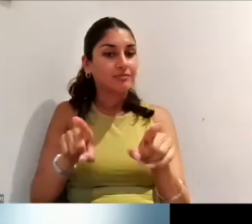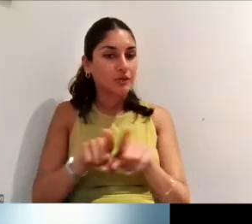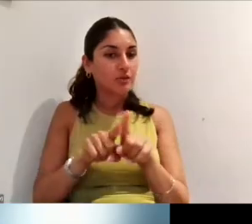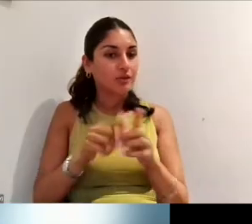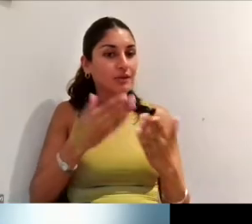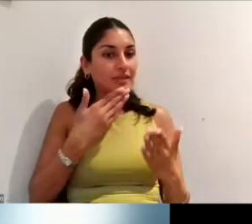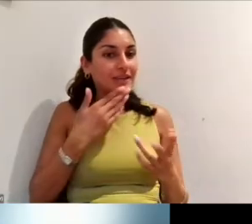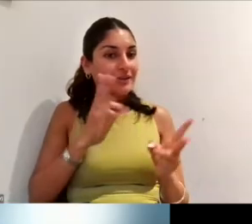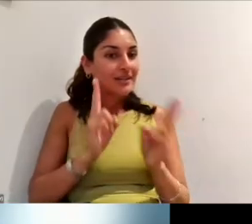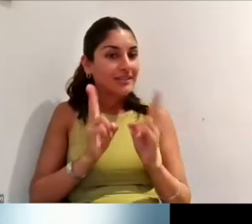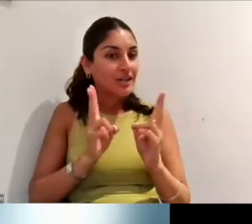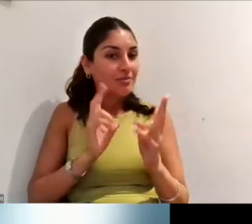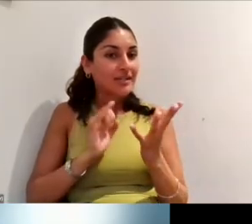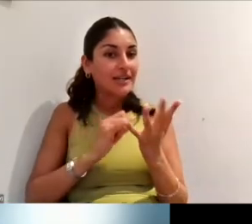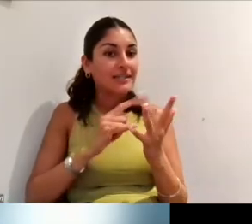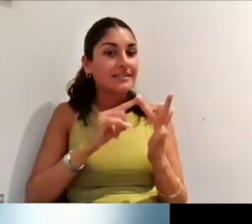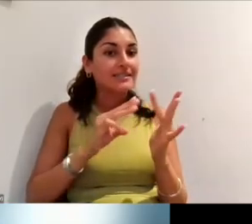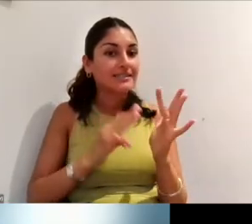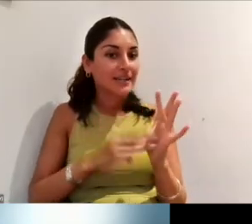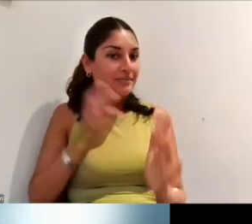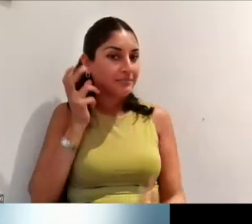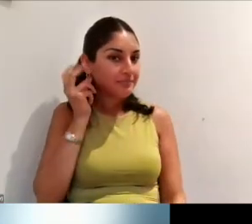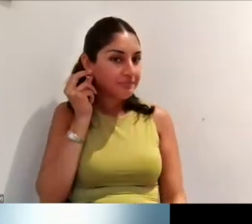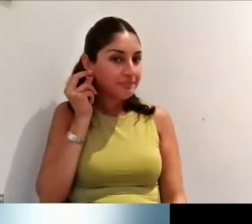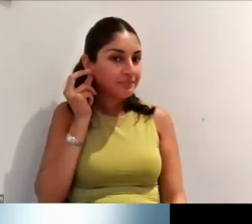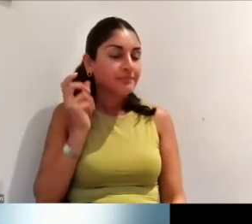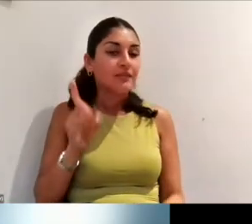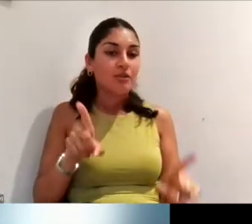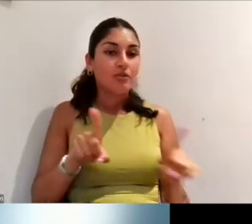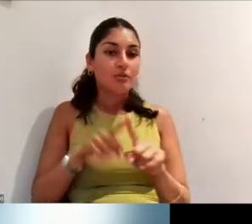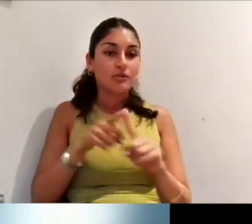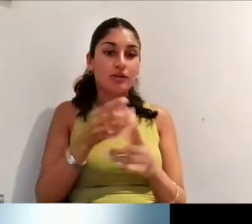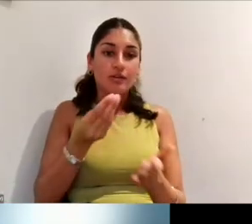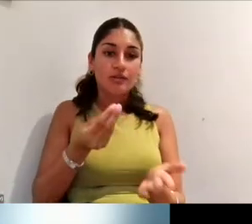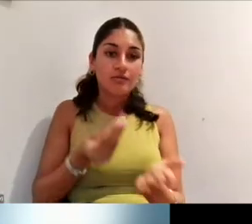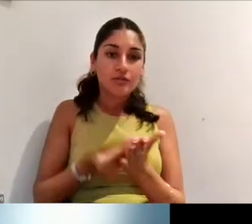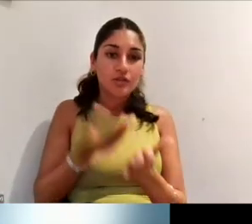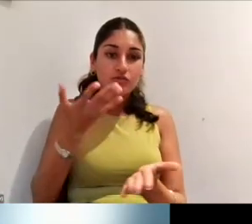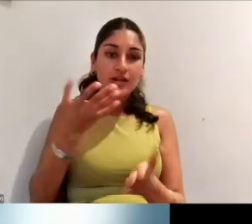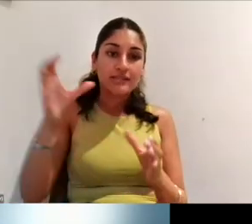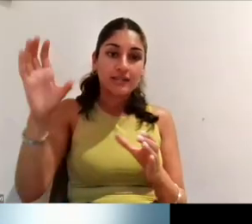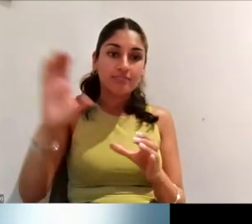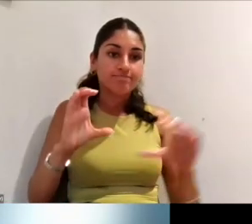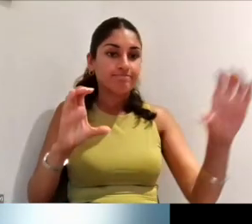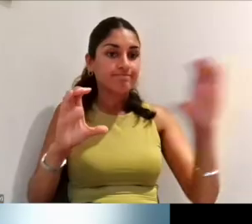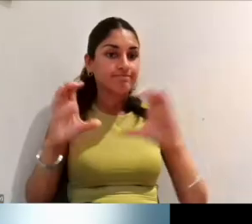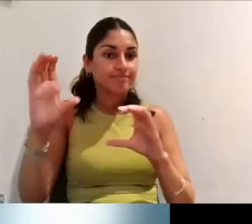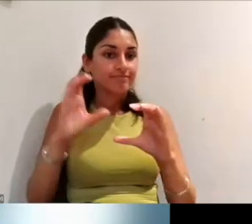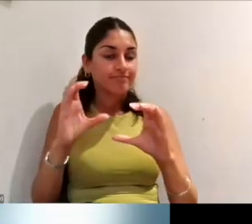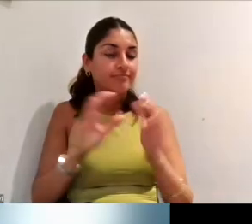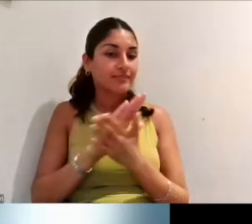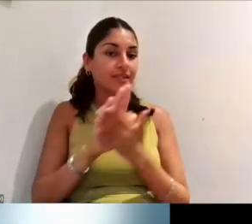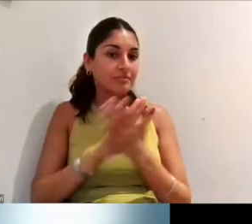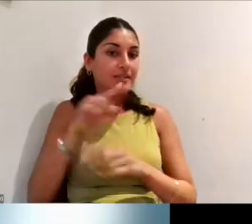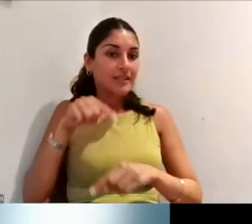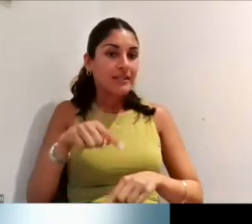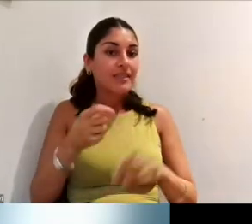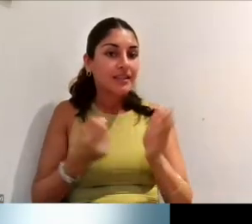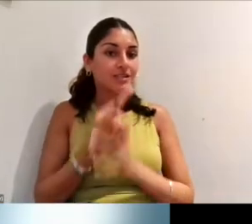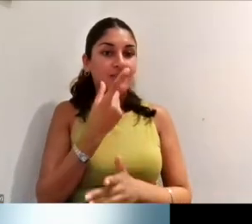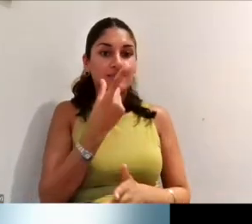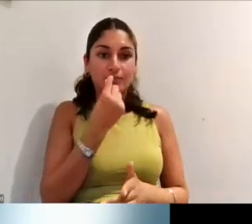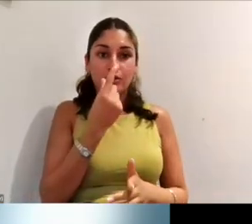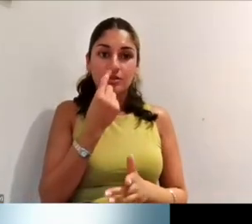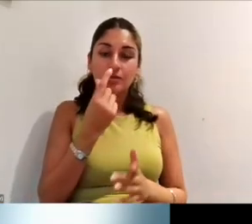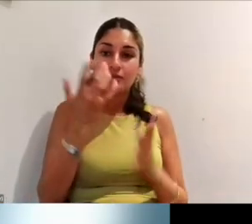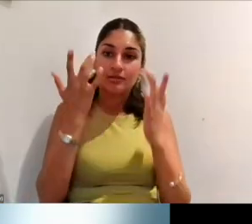thank the interpreter and also the fundraisers who are able to make this event possible and allow each artist